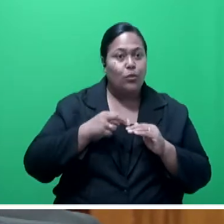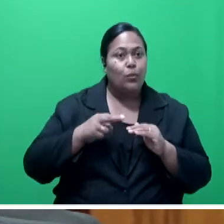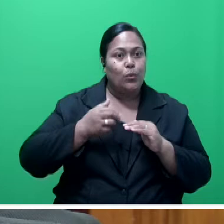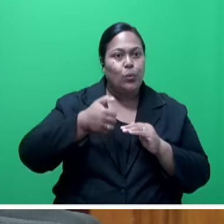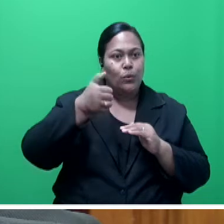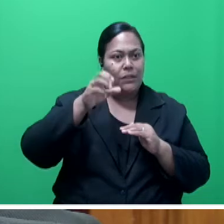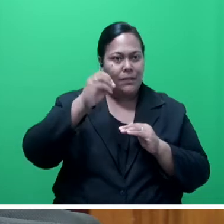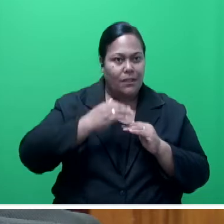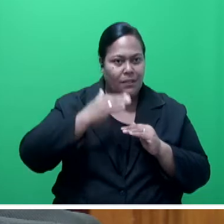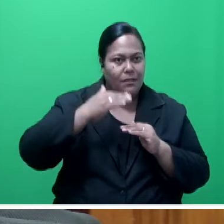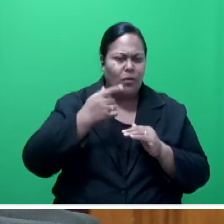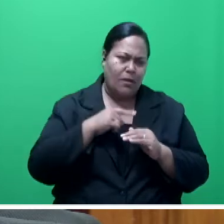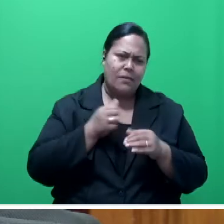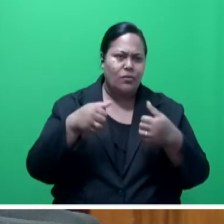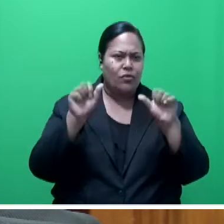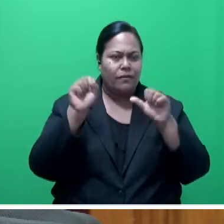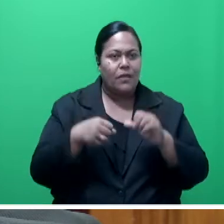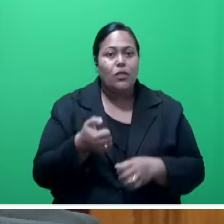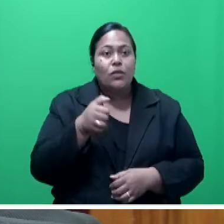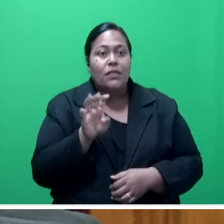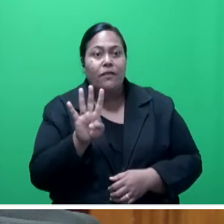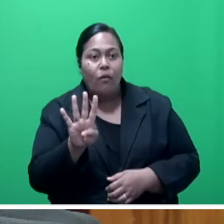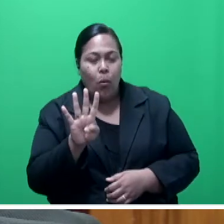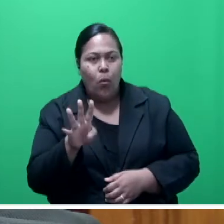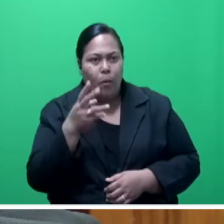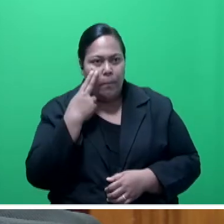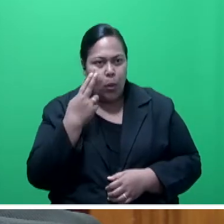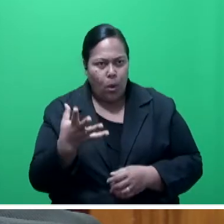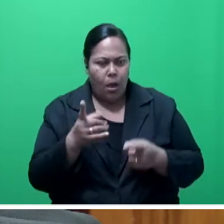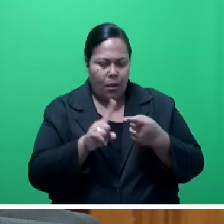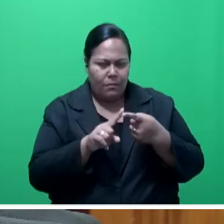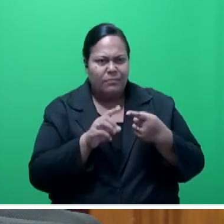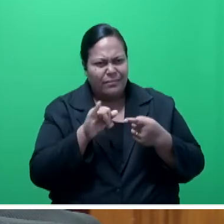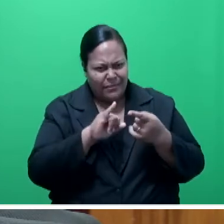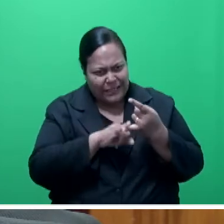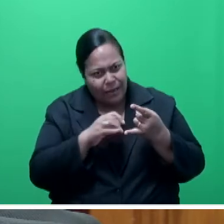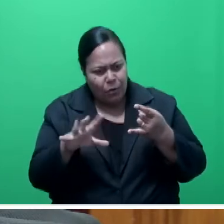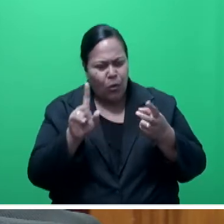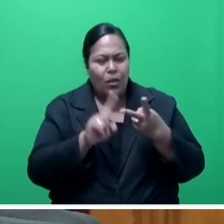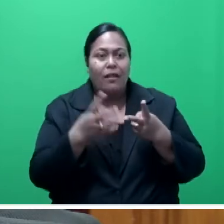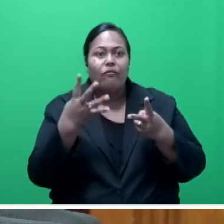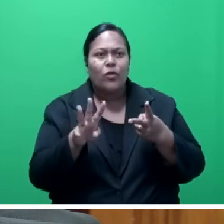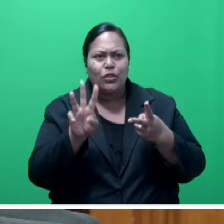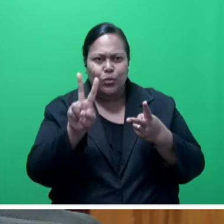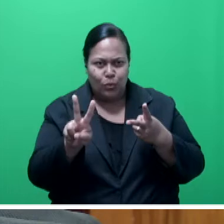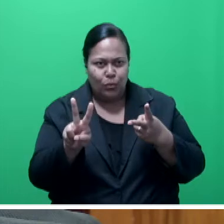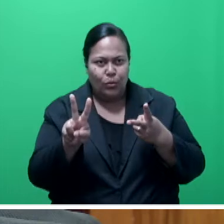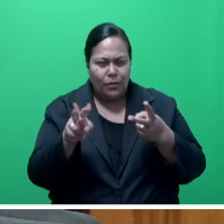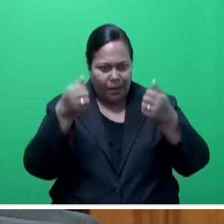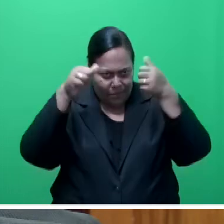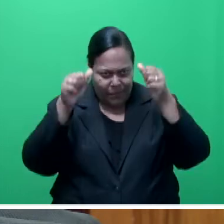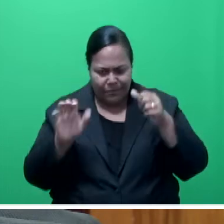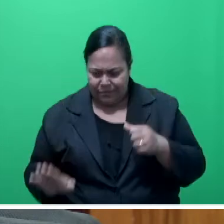date, Mr. Speaker, there is 64 pure-bred Senapole, 42 pure-bred brown Swiss. So Senapole for beef cattle